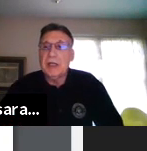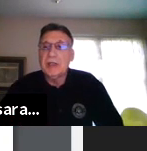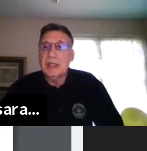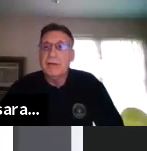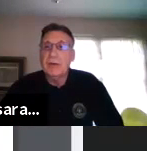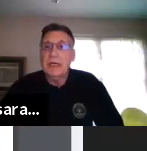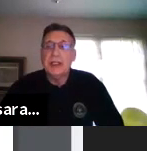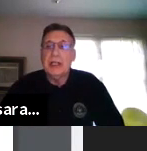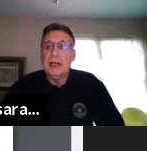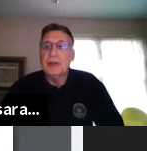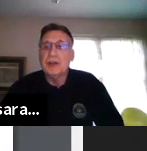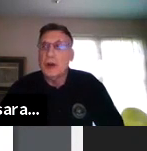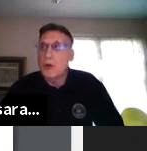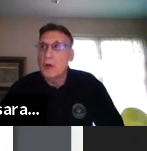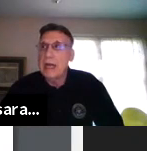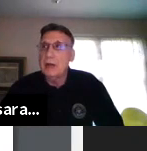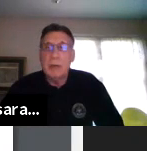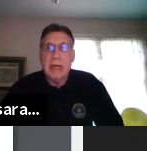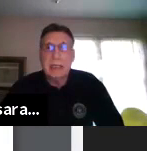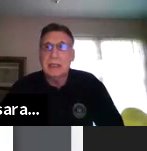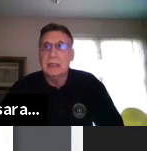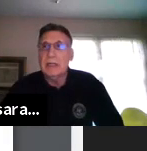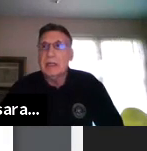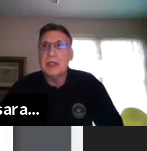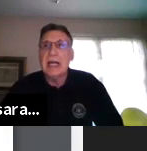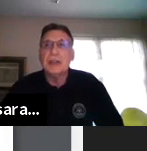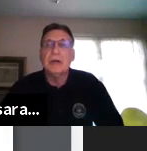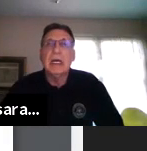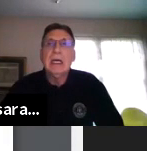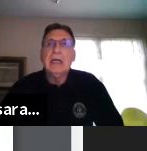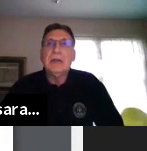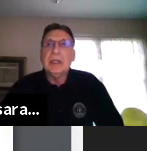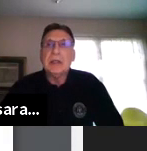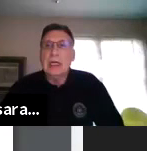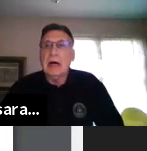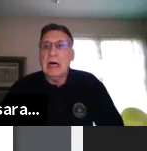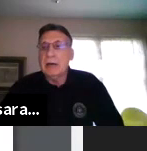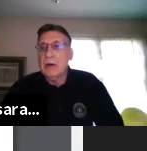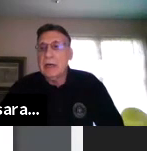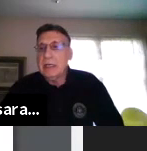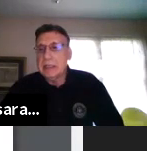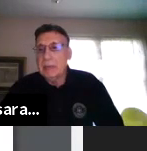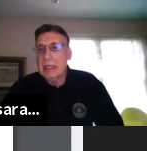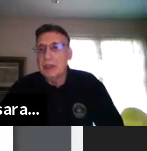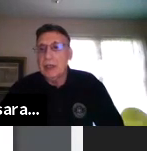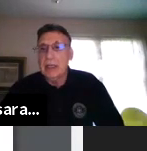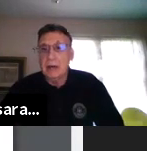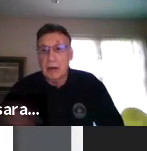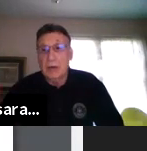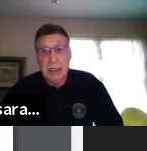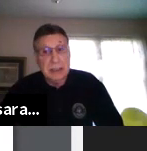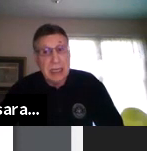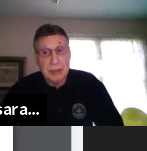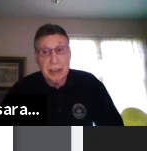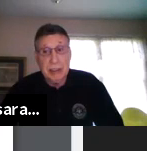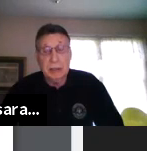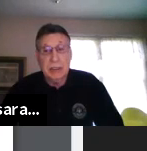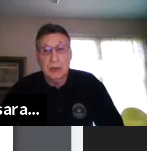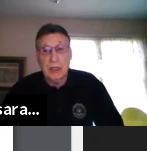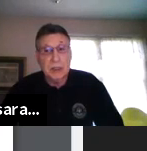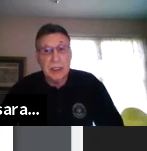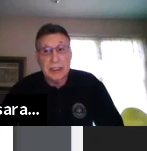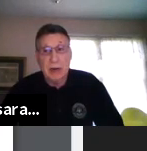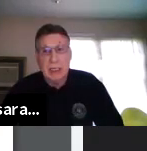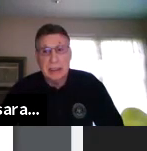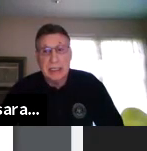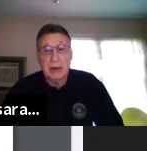requester receives the information, there is no way, no mechanism in the statute to disallow ongoing dissemination, ergo the exemptions,